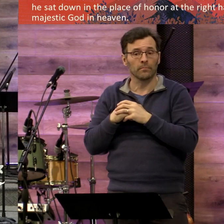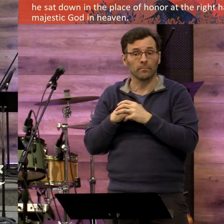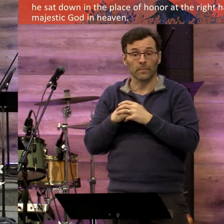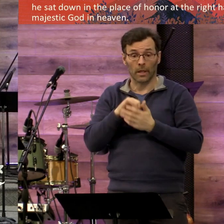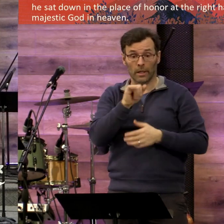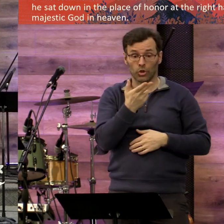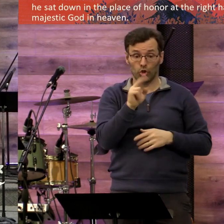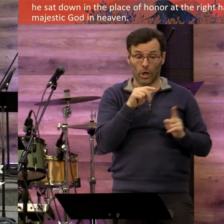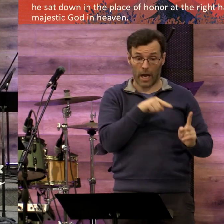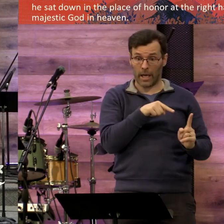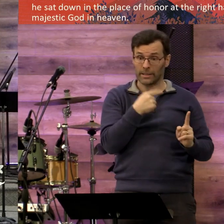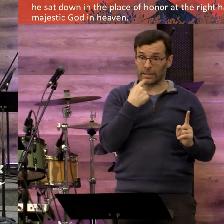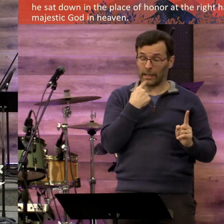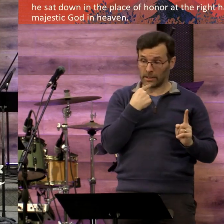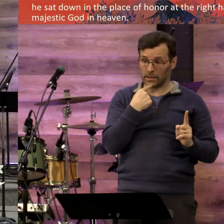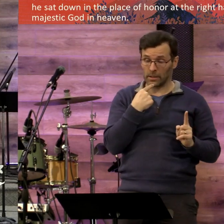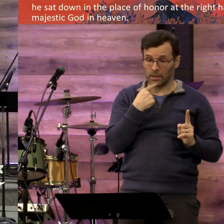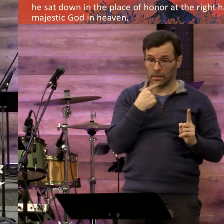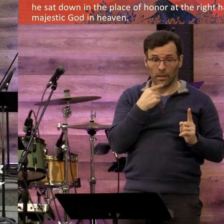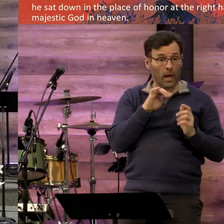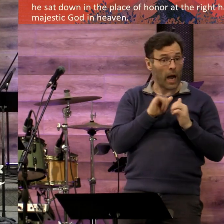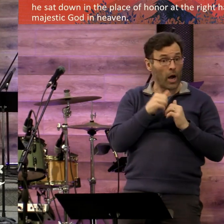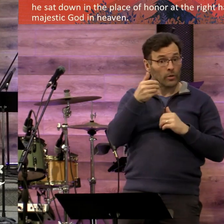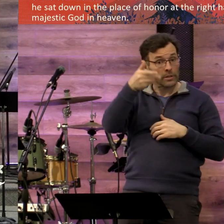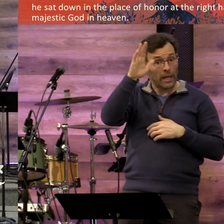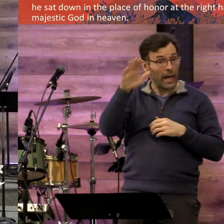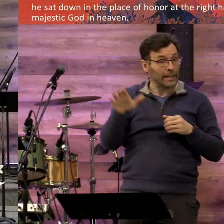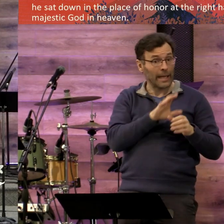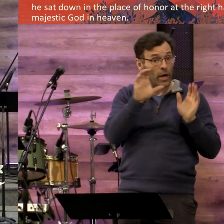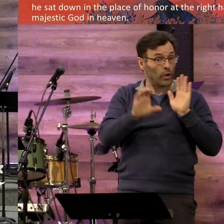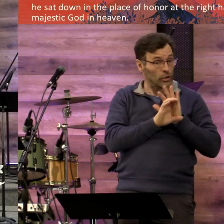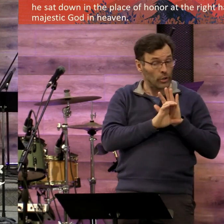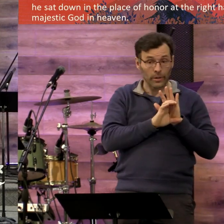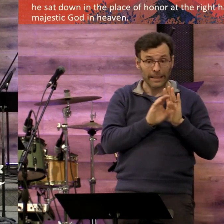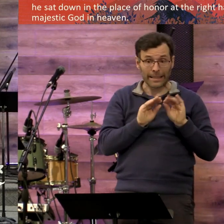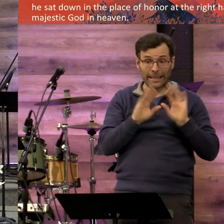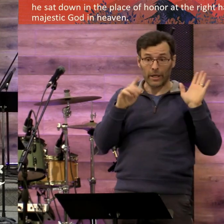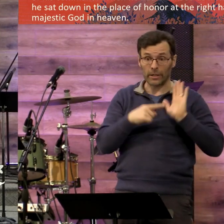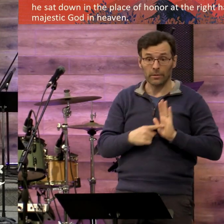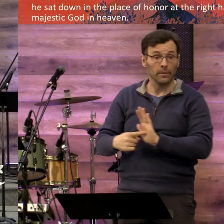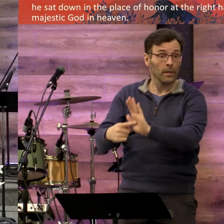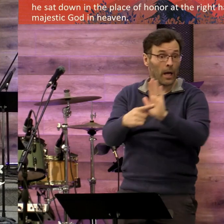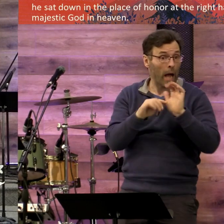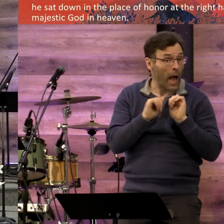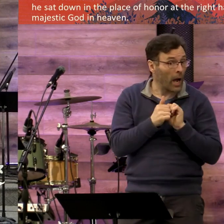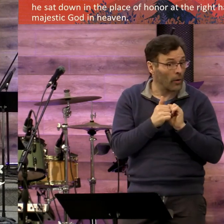John, how is God's character most fully or clearly expressed?